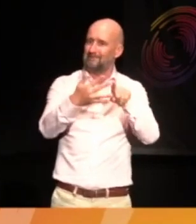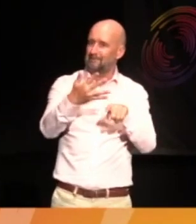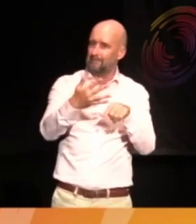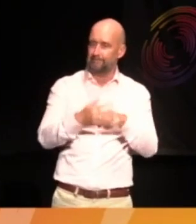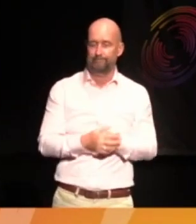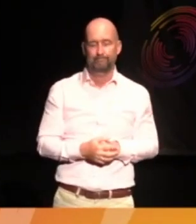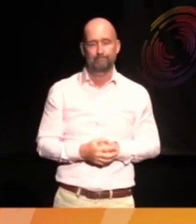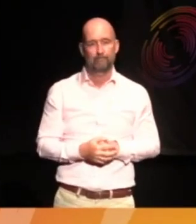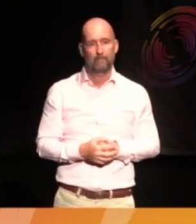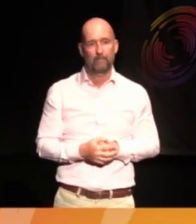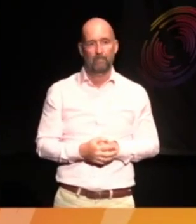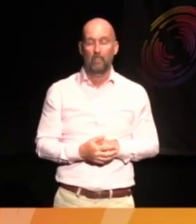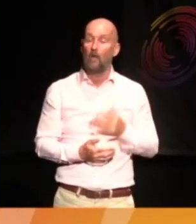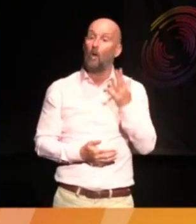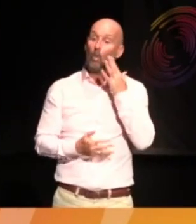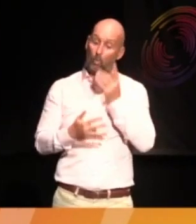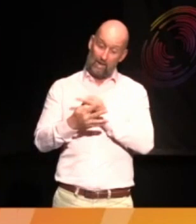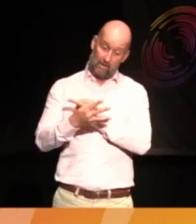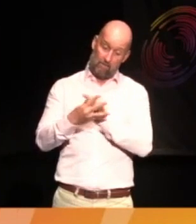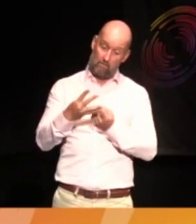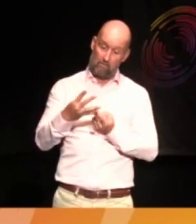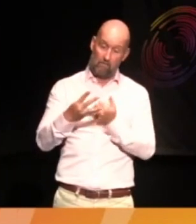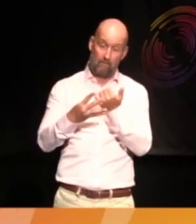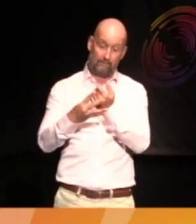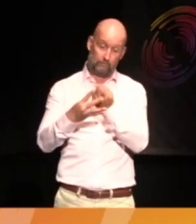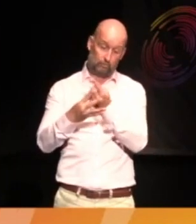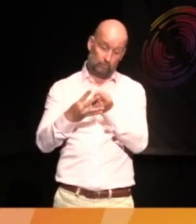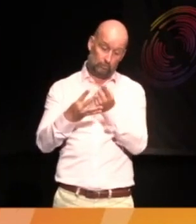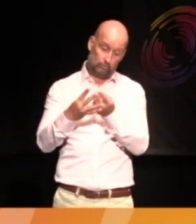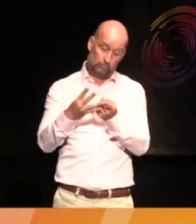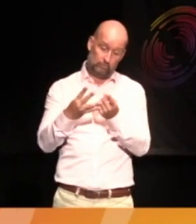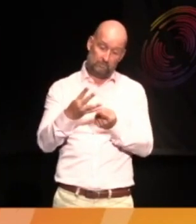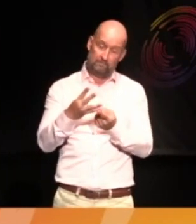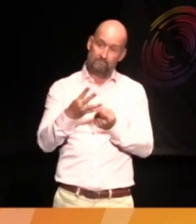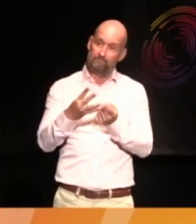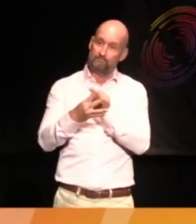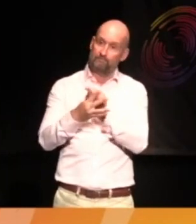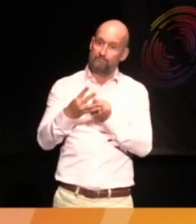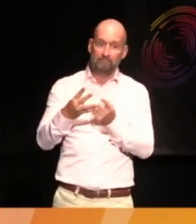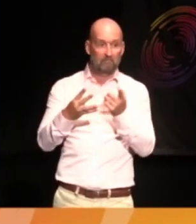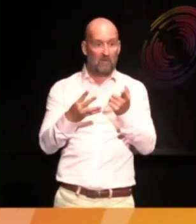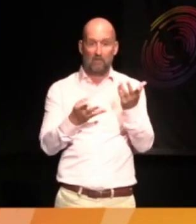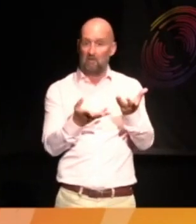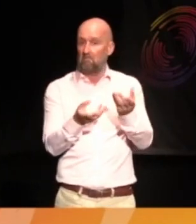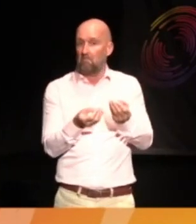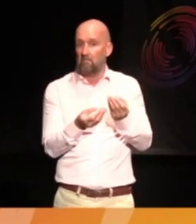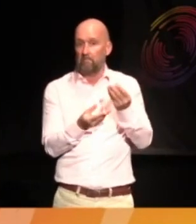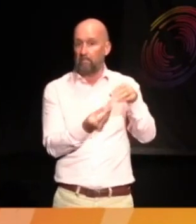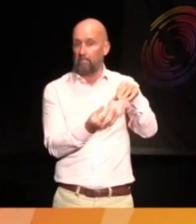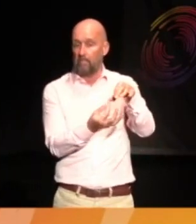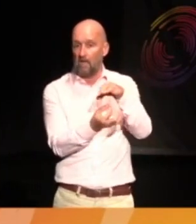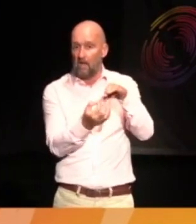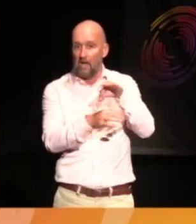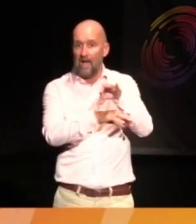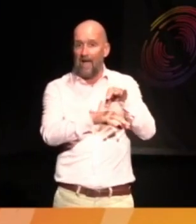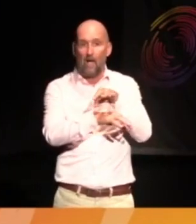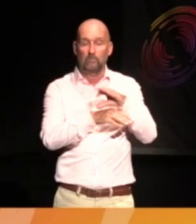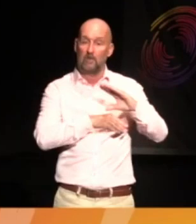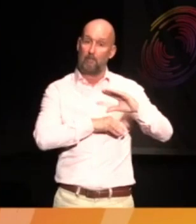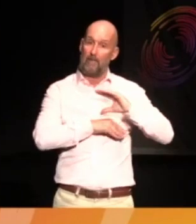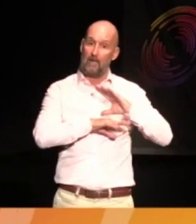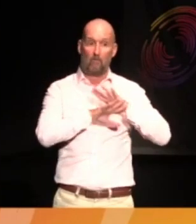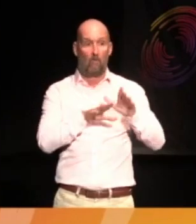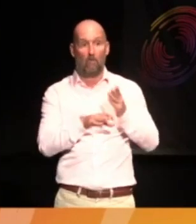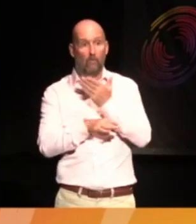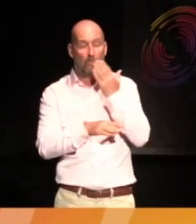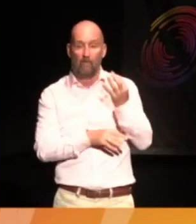And then once you can then, with that, the few hours that you're perhaps doing, paid or unpaid,